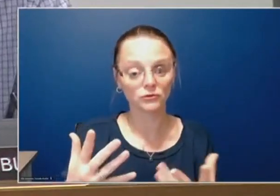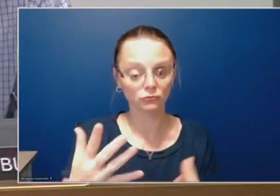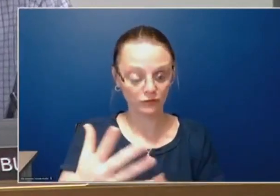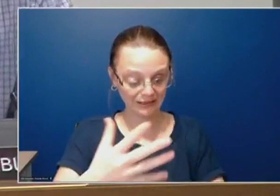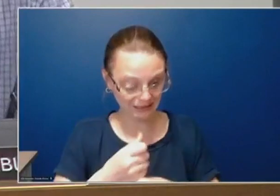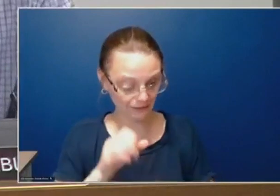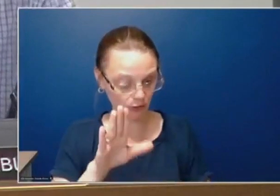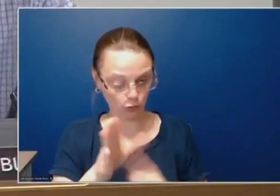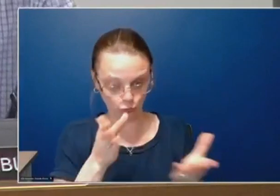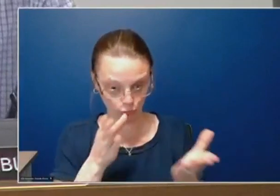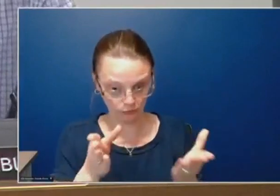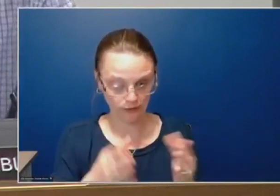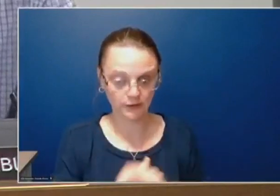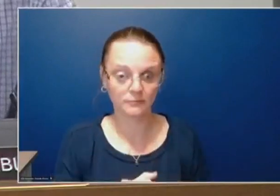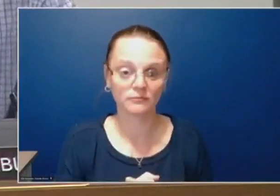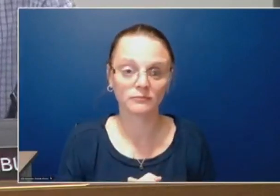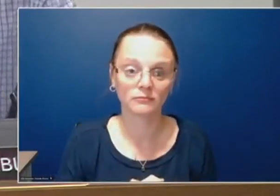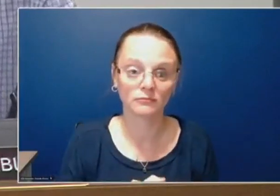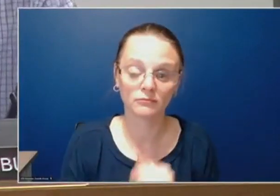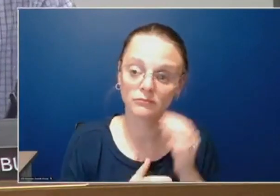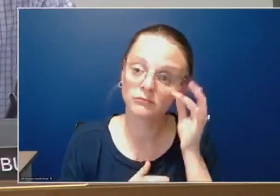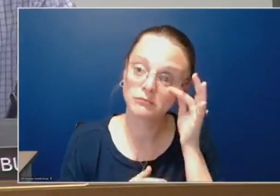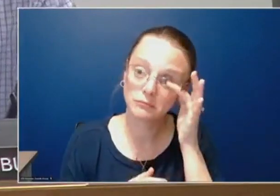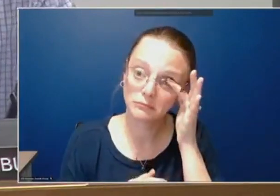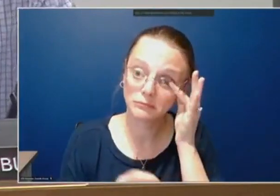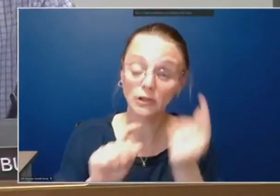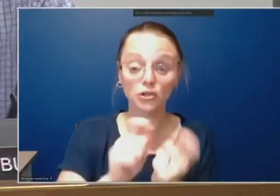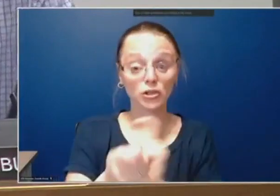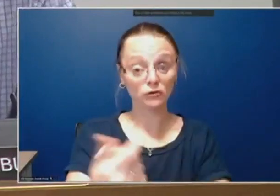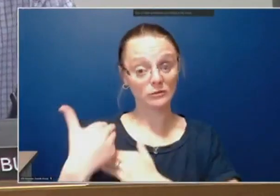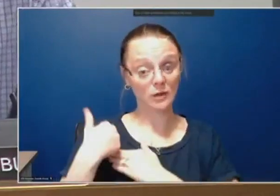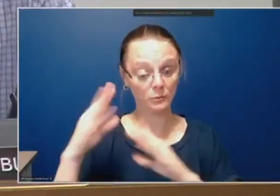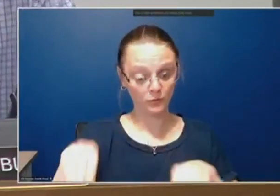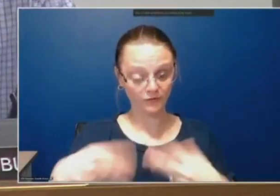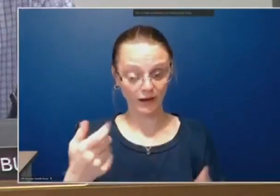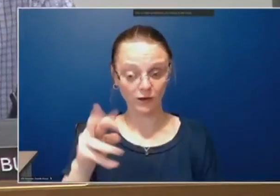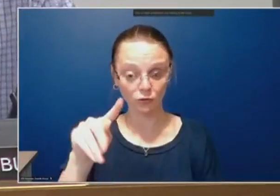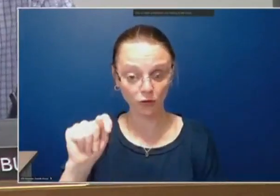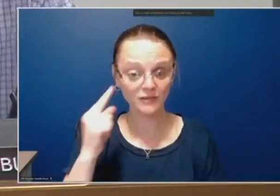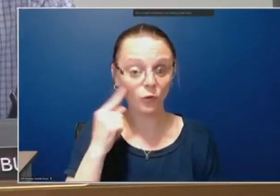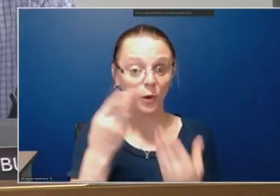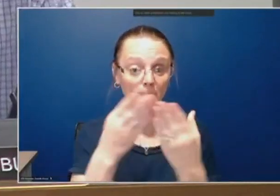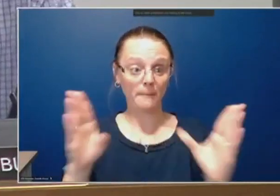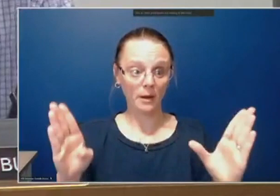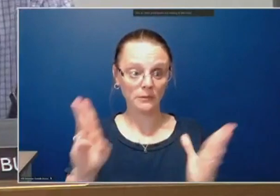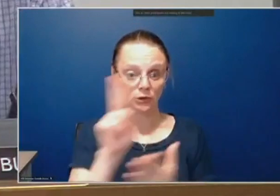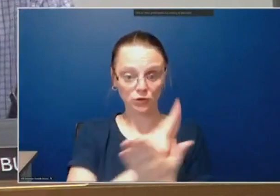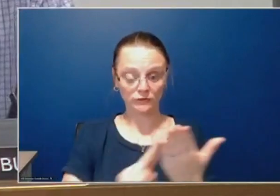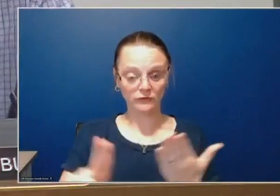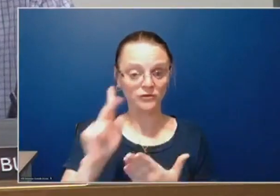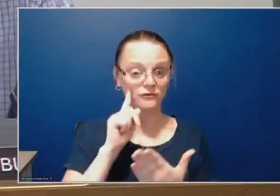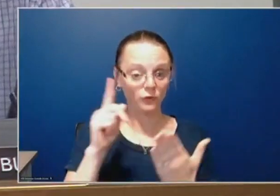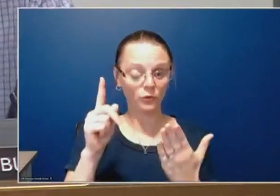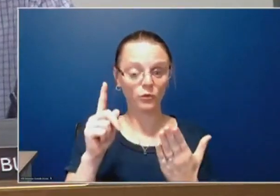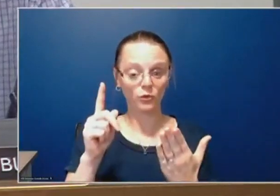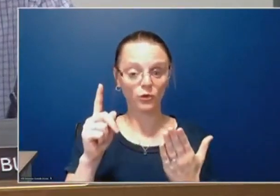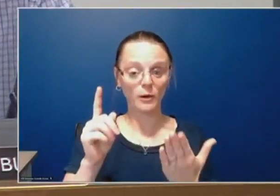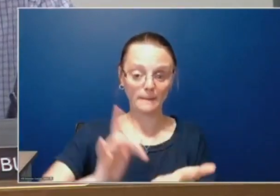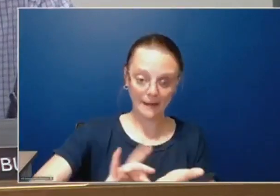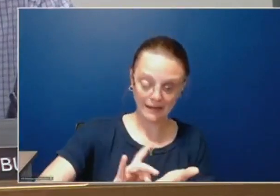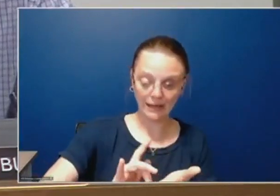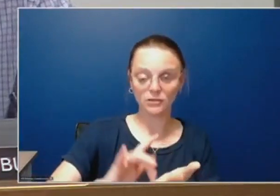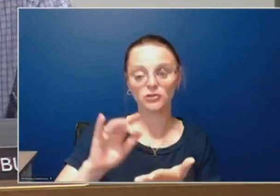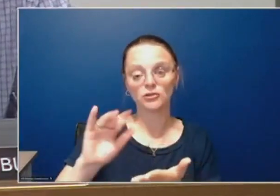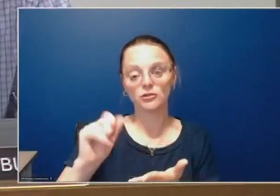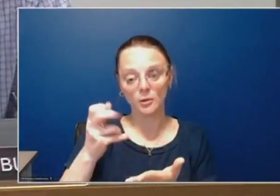services. The -5 amendment changes the responsibility to provide grants to public institutions of higher education to comply with the medication abortion access